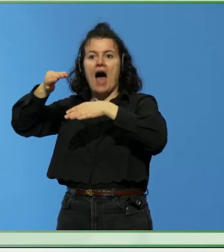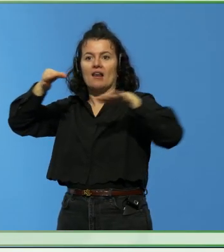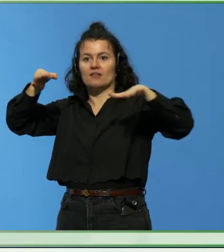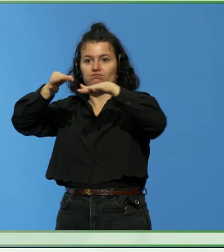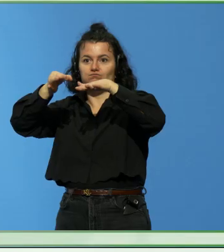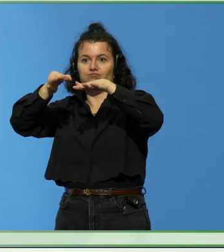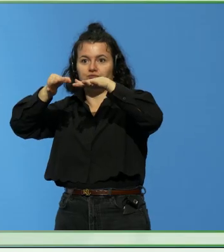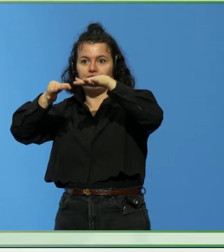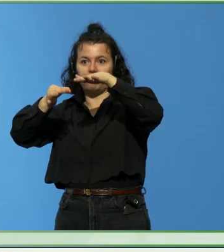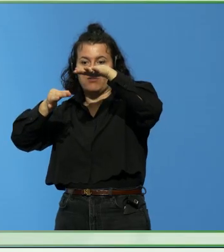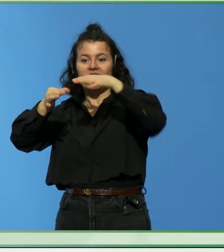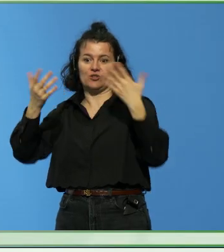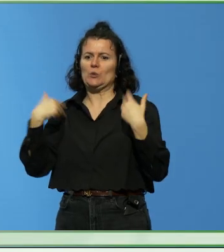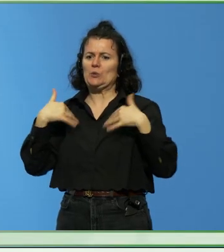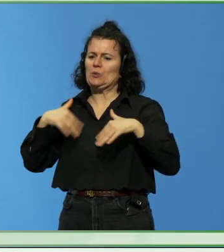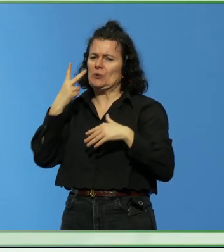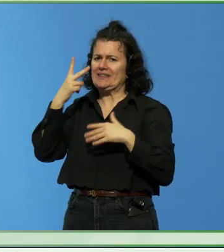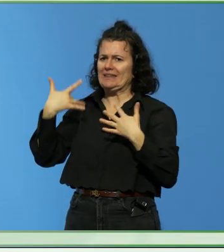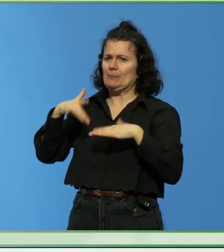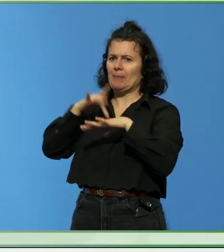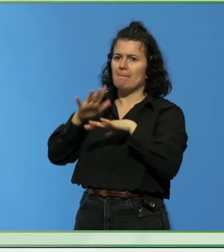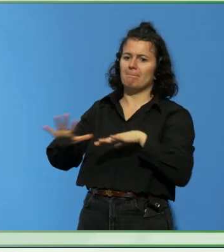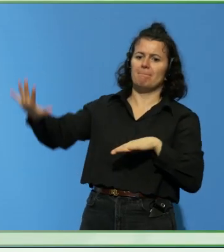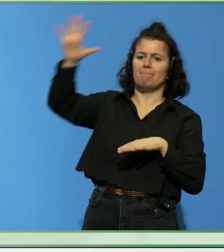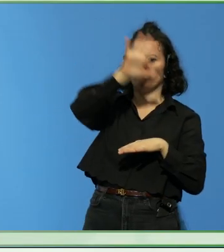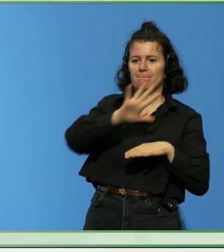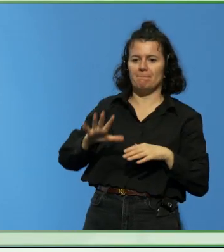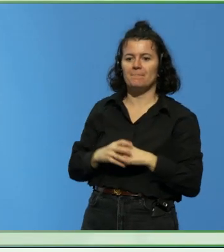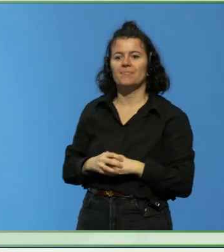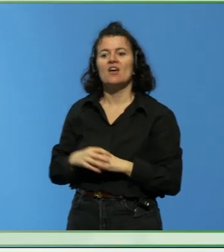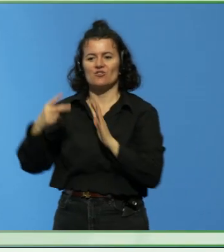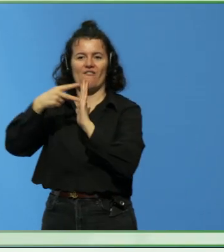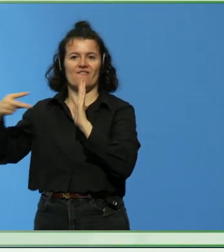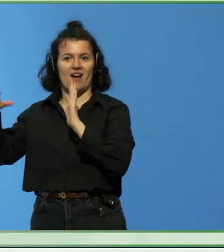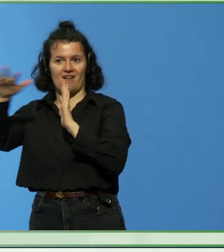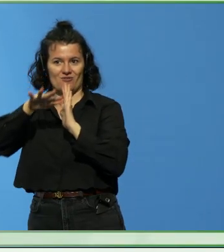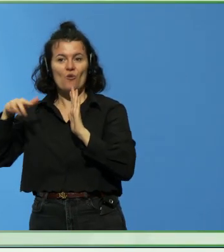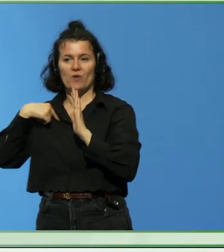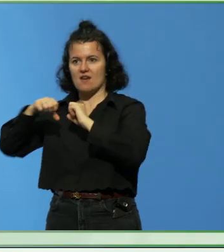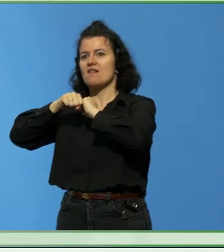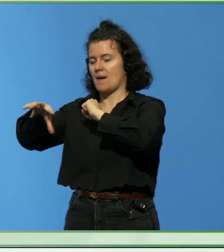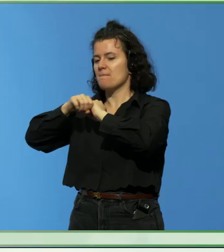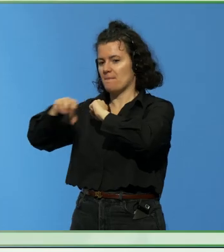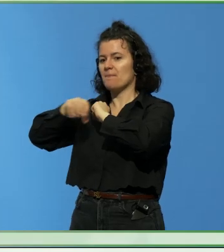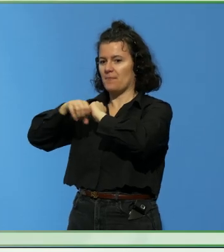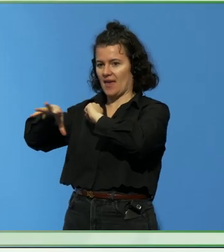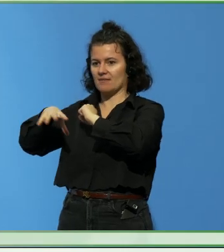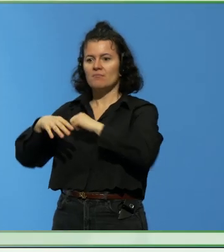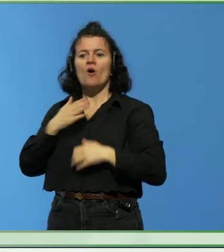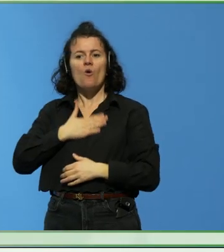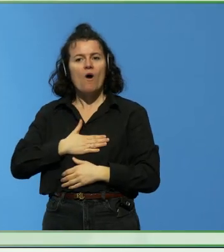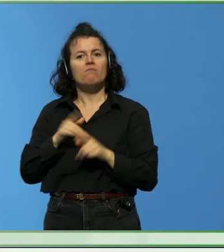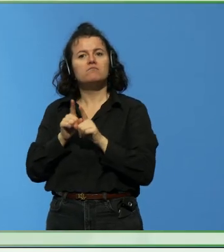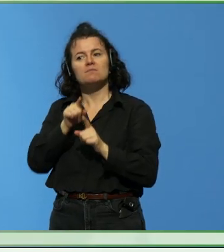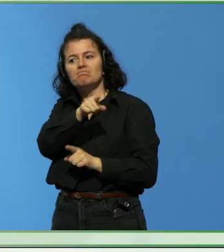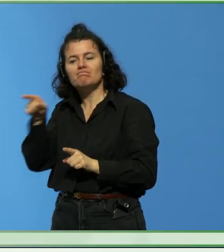campaign. This is a menstrual health intervention for women and girls with intellectual disabilities and their caregivers in Vanuatu's